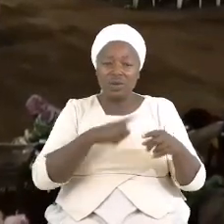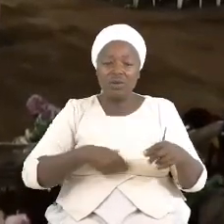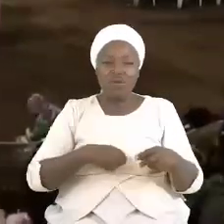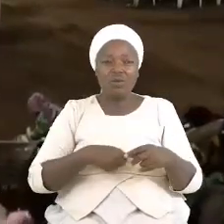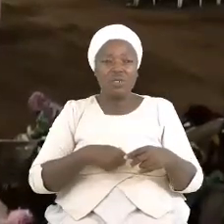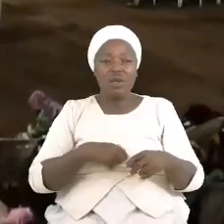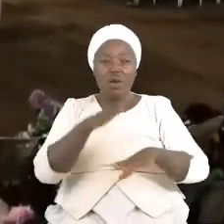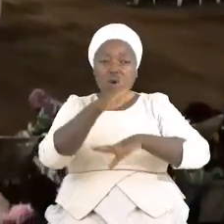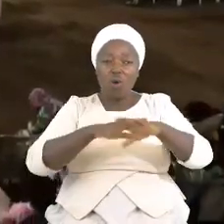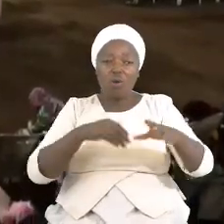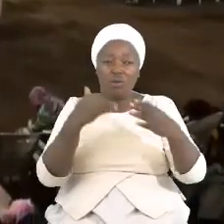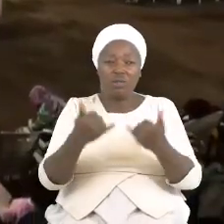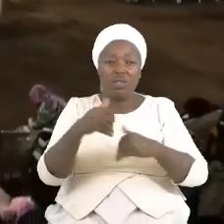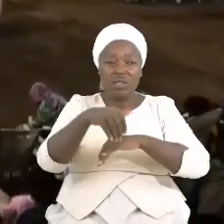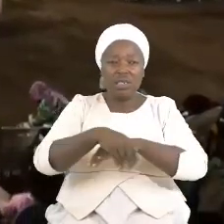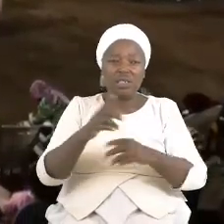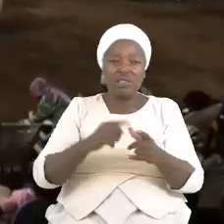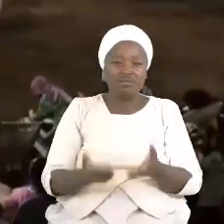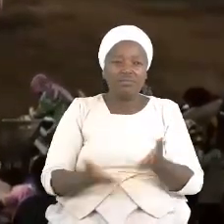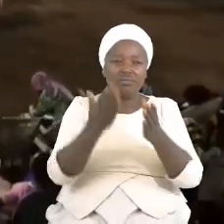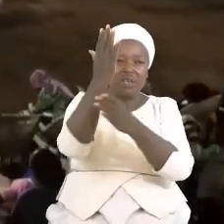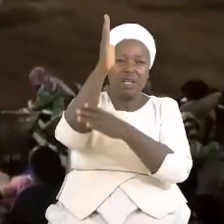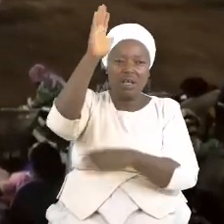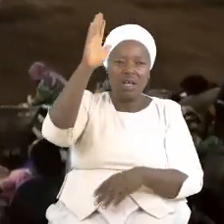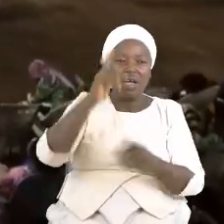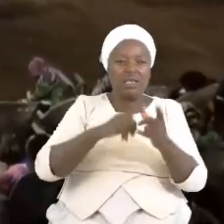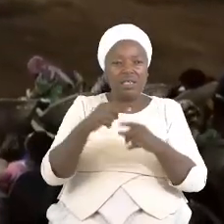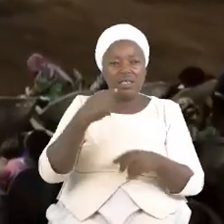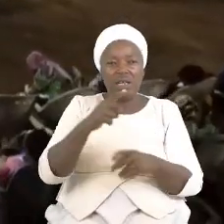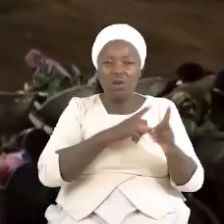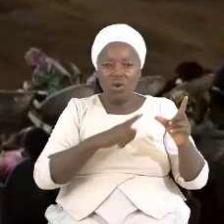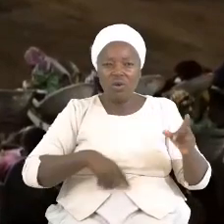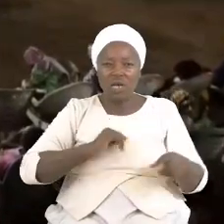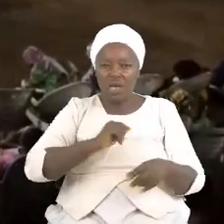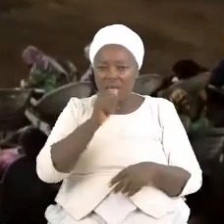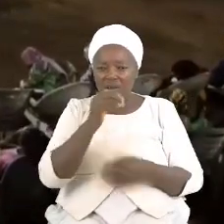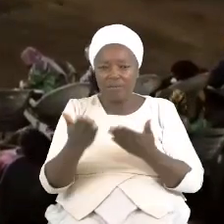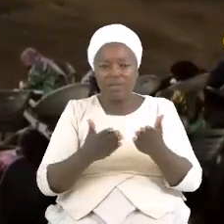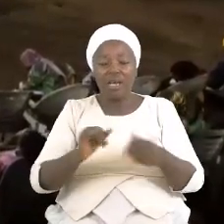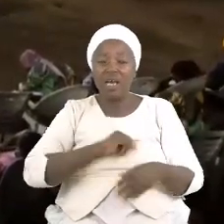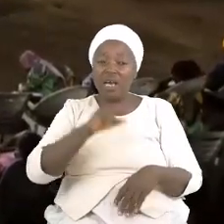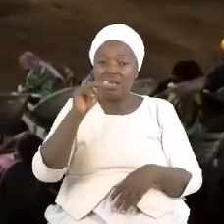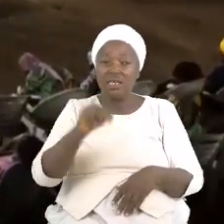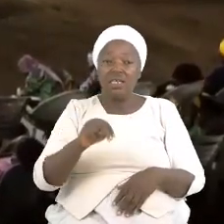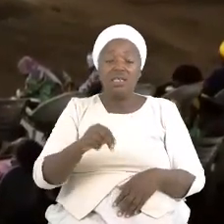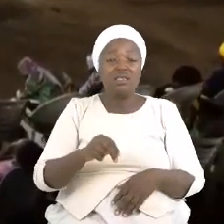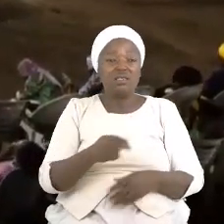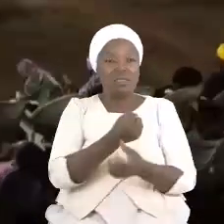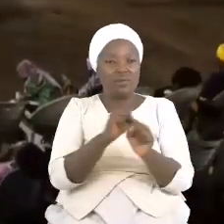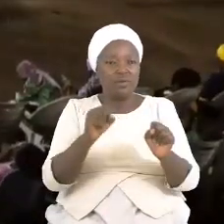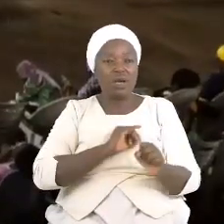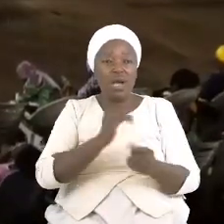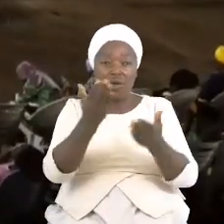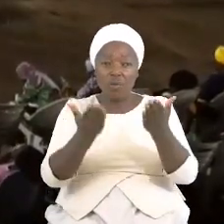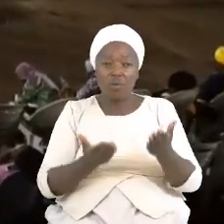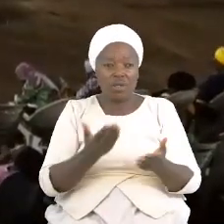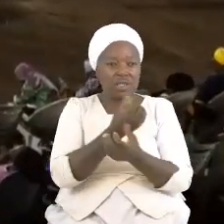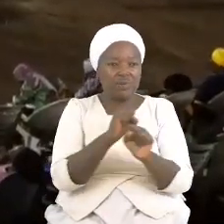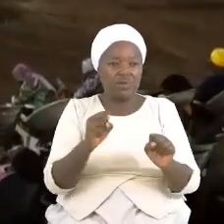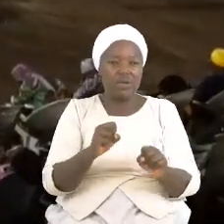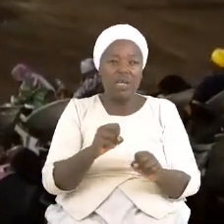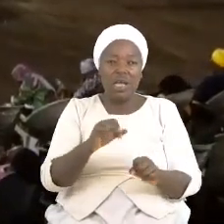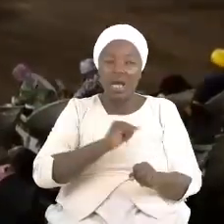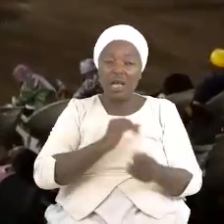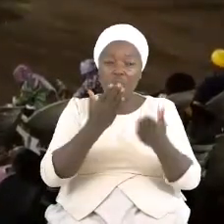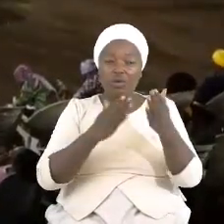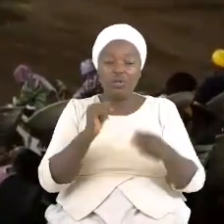Say, Lord, I am here. I need salvation. Lord, I am here. I want your cleansing. Lord, I am